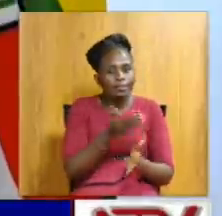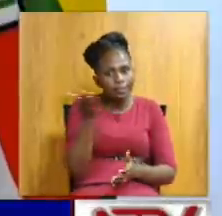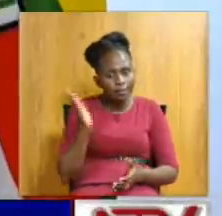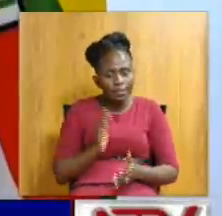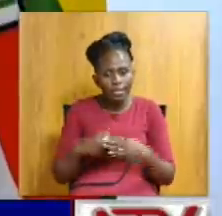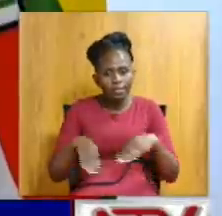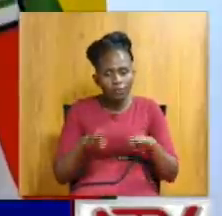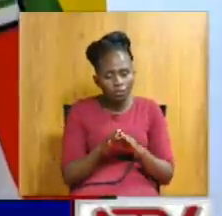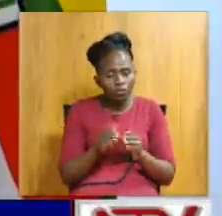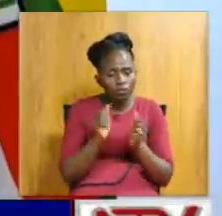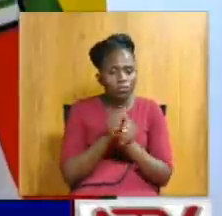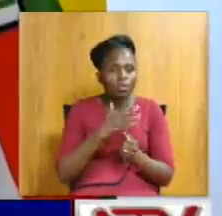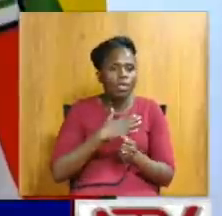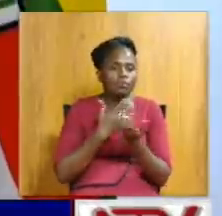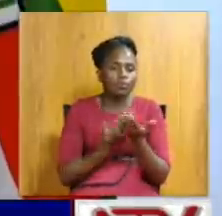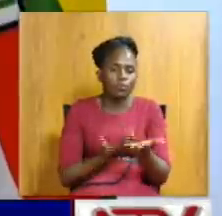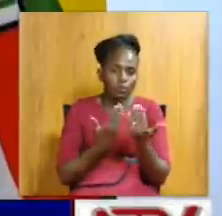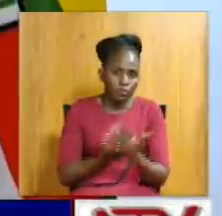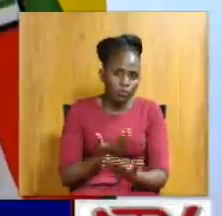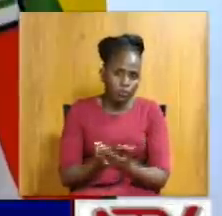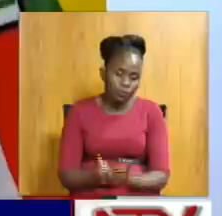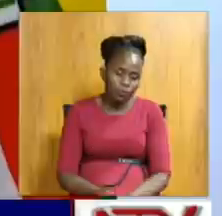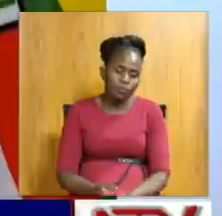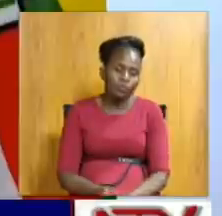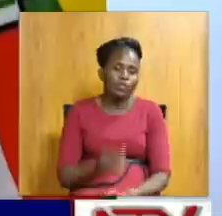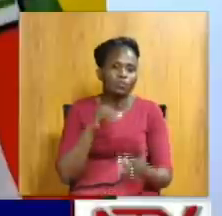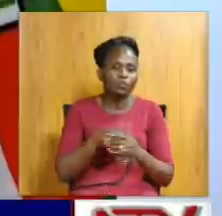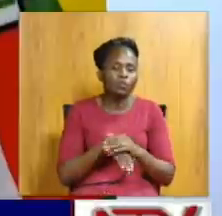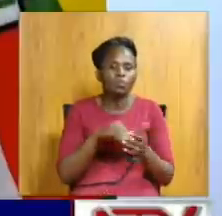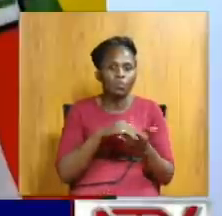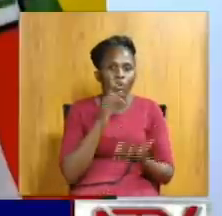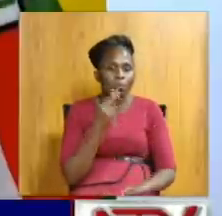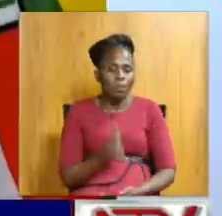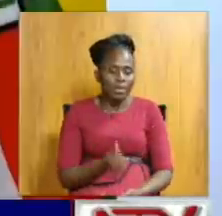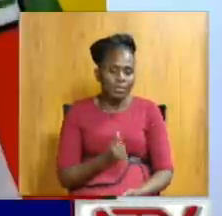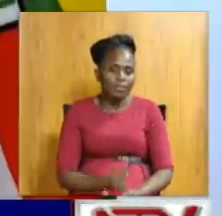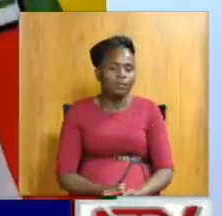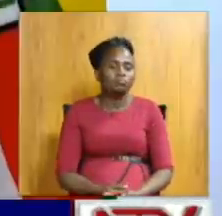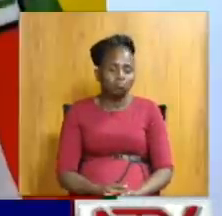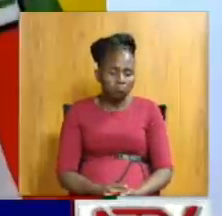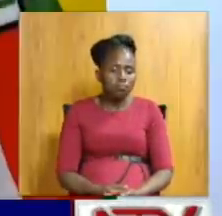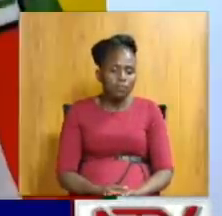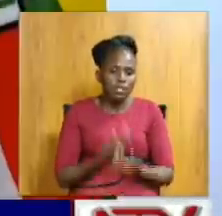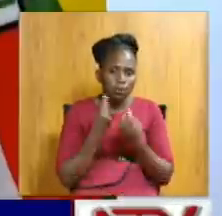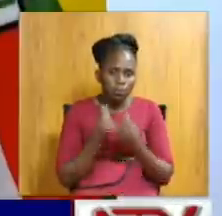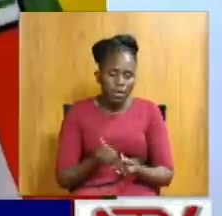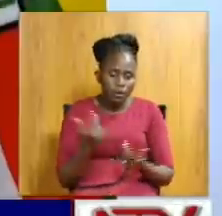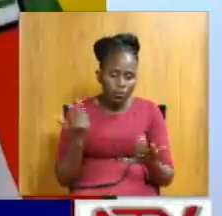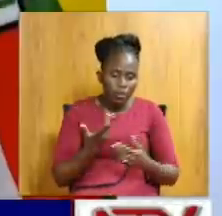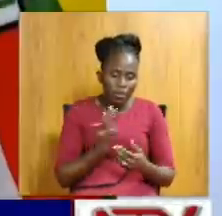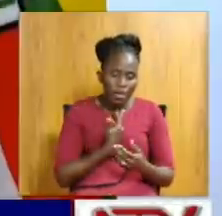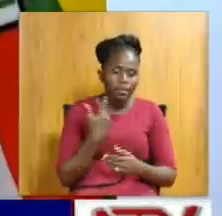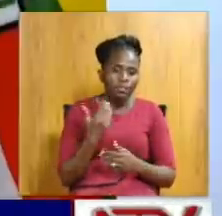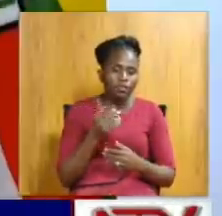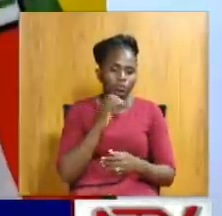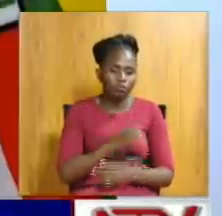my proposal to put more money in the parish development model and the myoga.